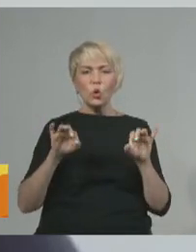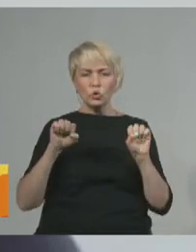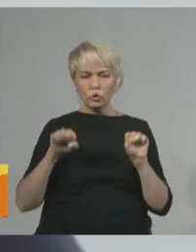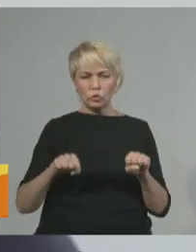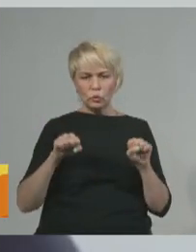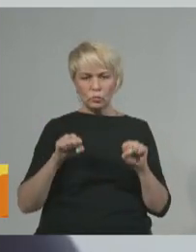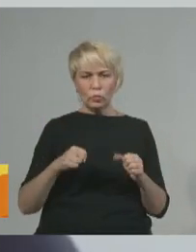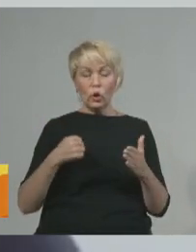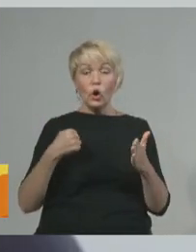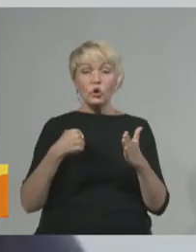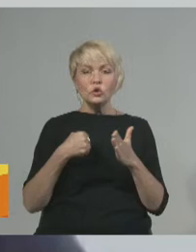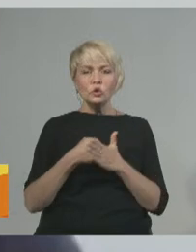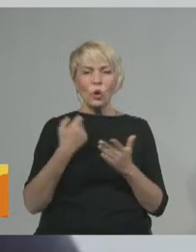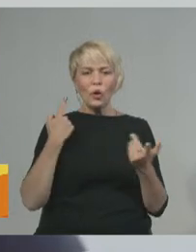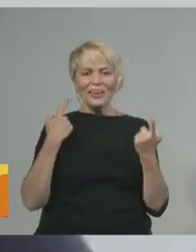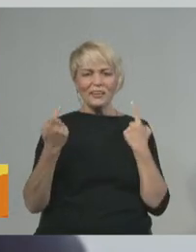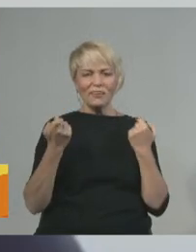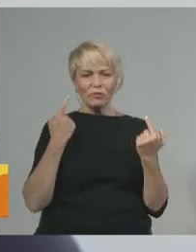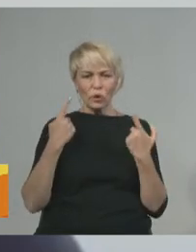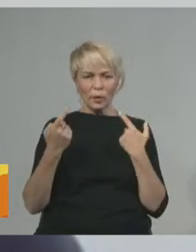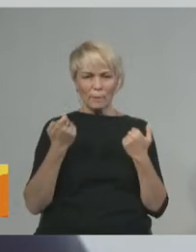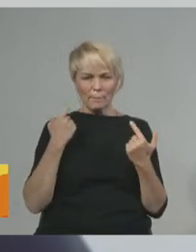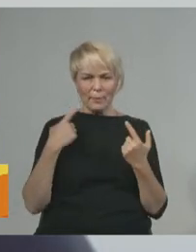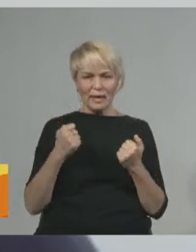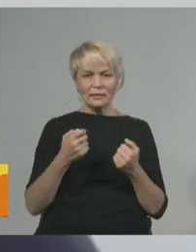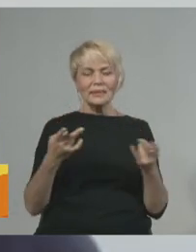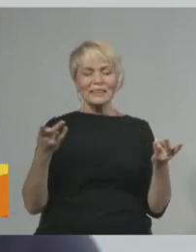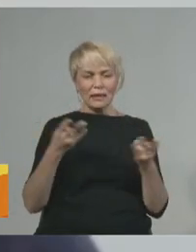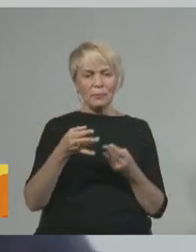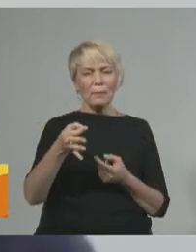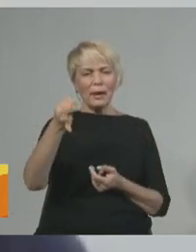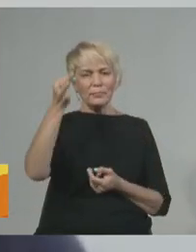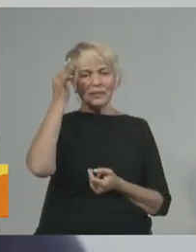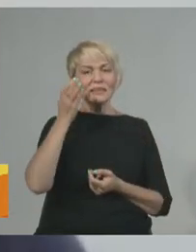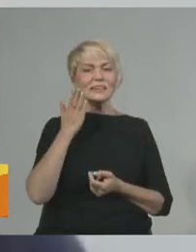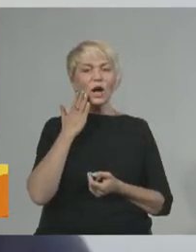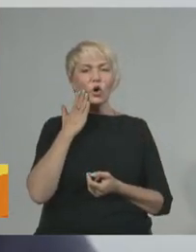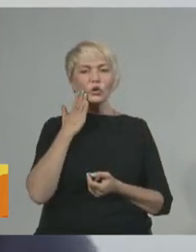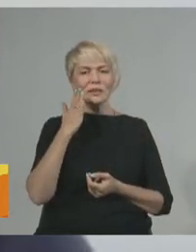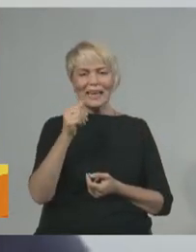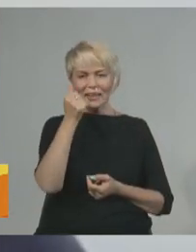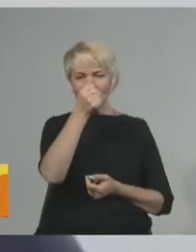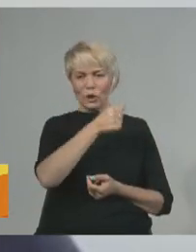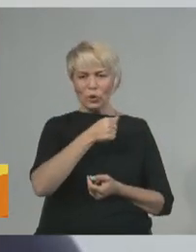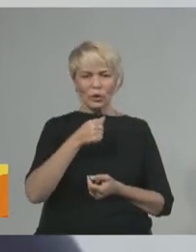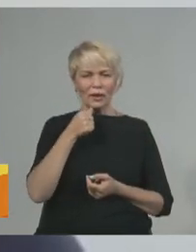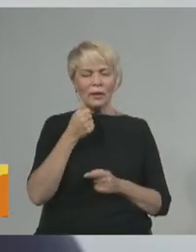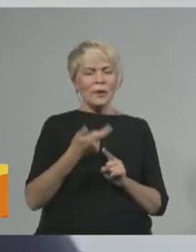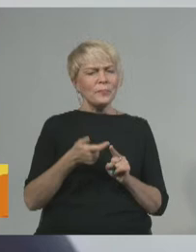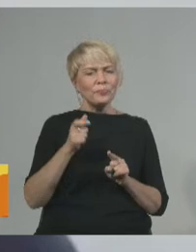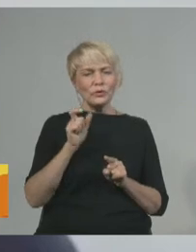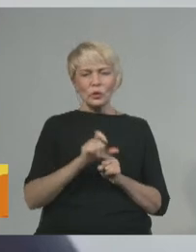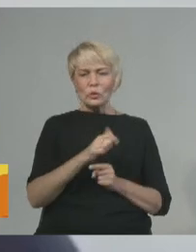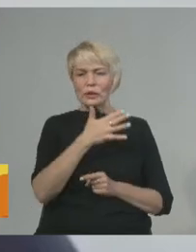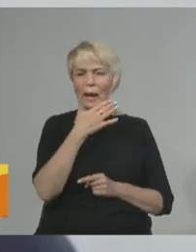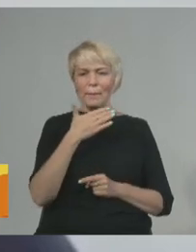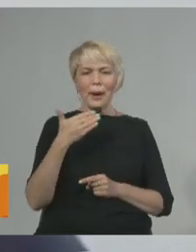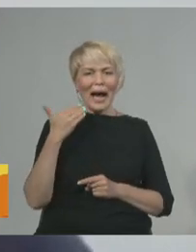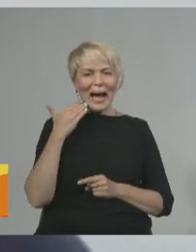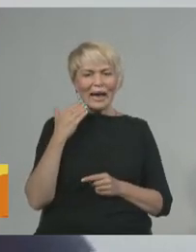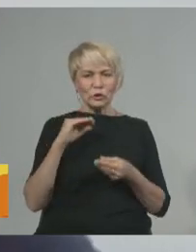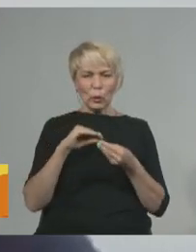have to also be aware that in the last years a lot of blood a lot of problems have have generated in terms